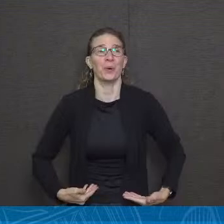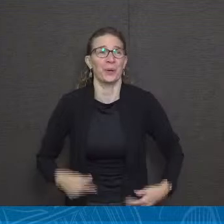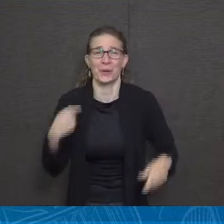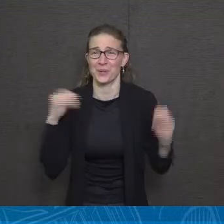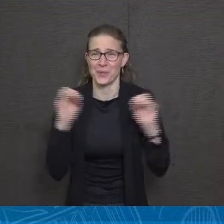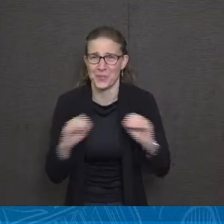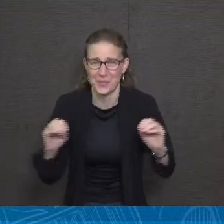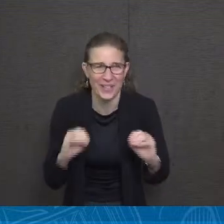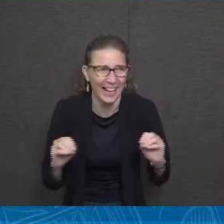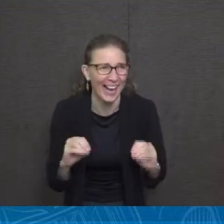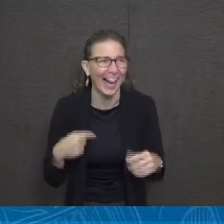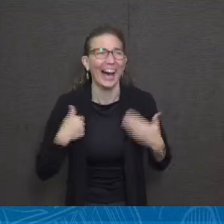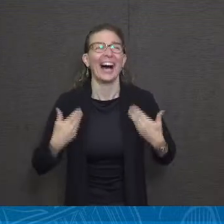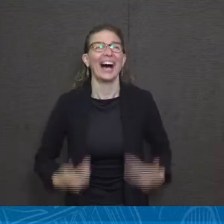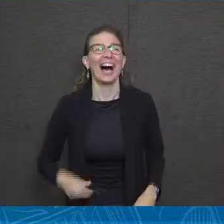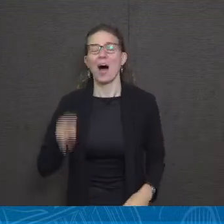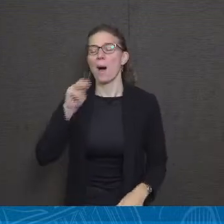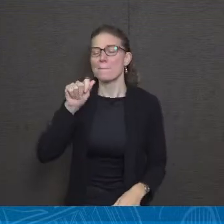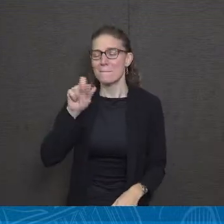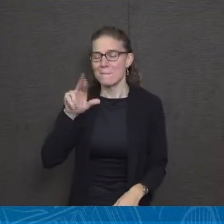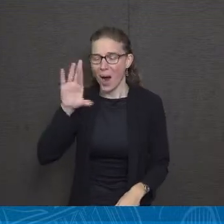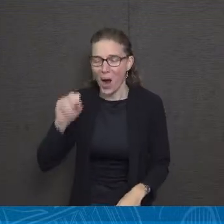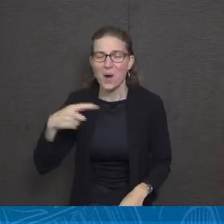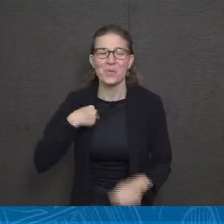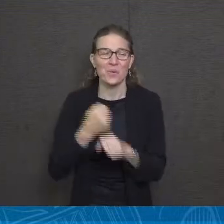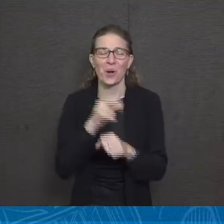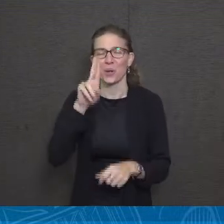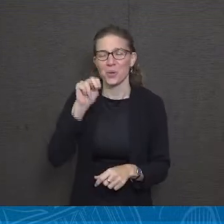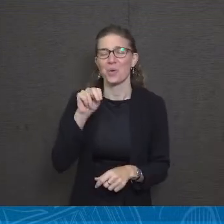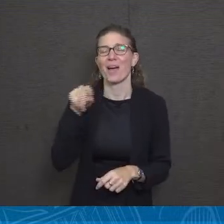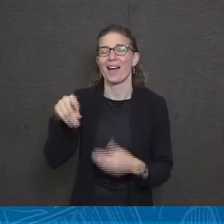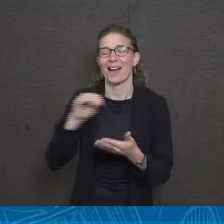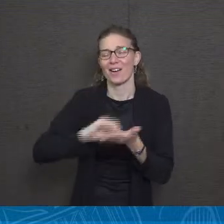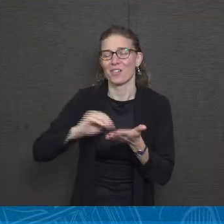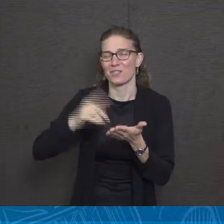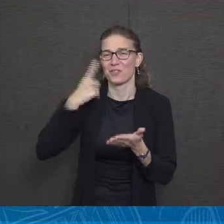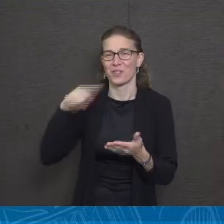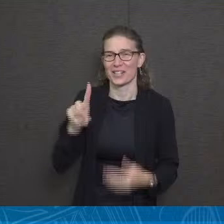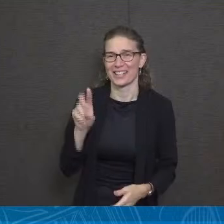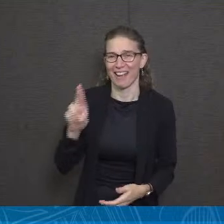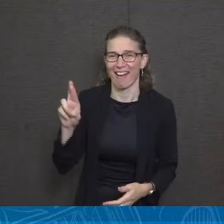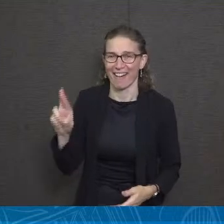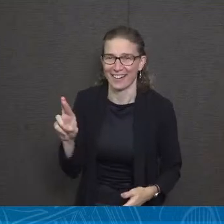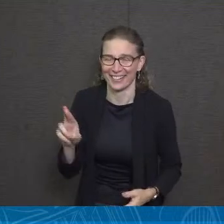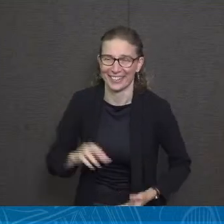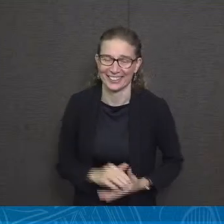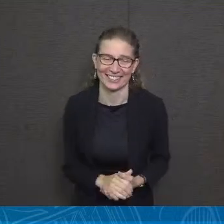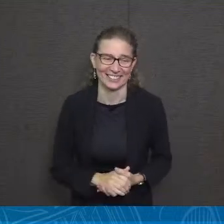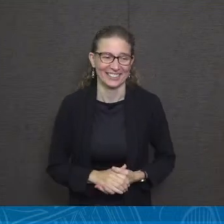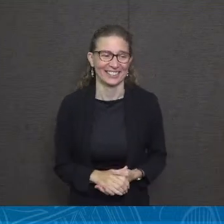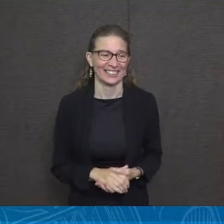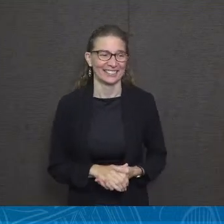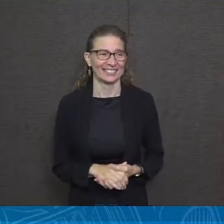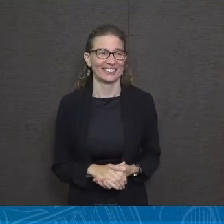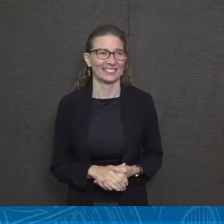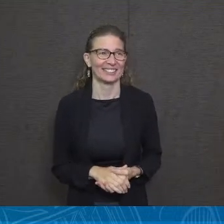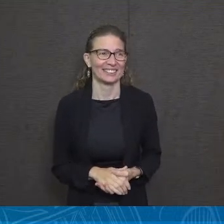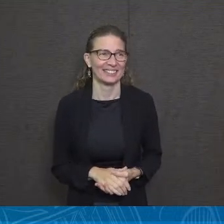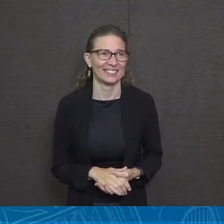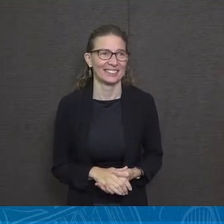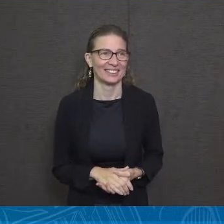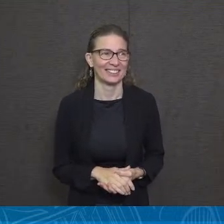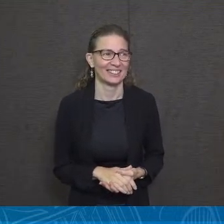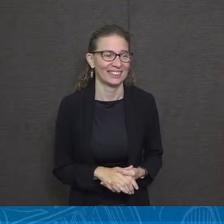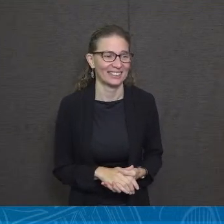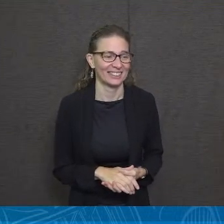Marco and I work for the UN Office for Disaster Risk Reduction. A lot of great stuff. John, I'm